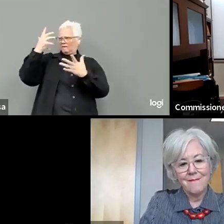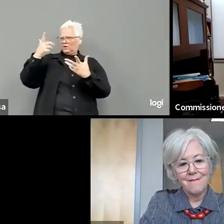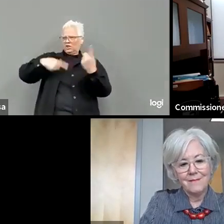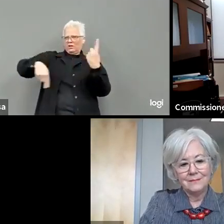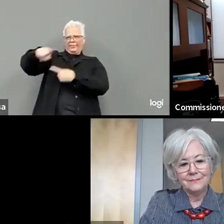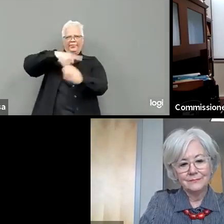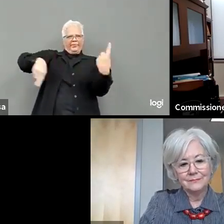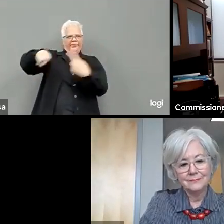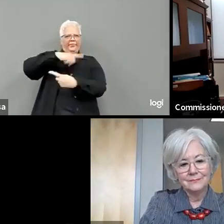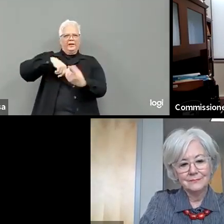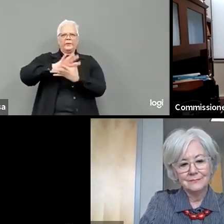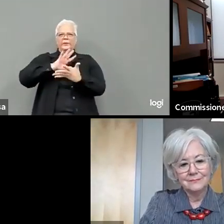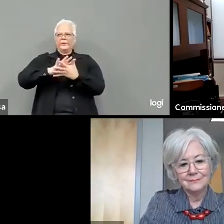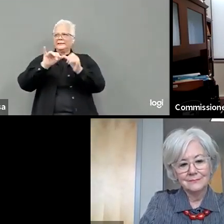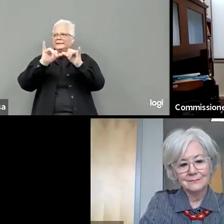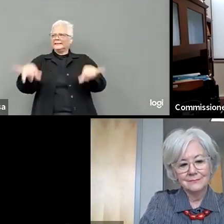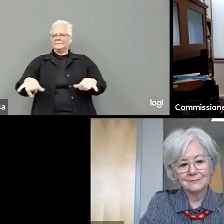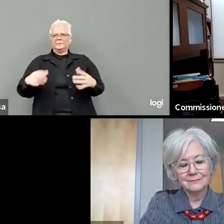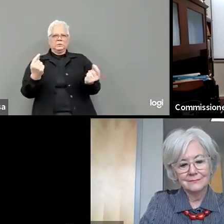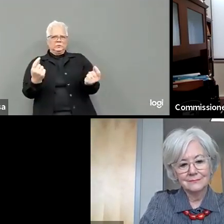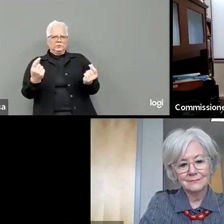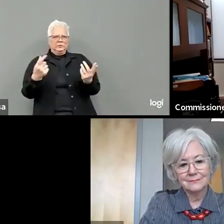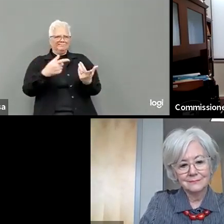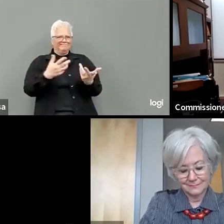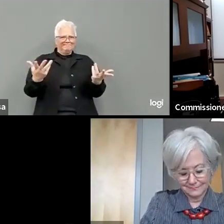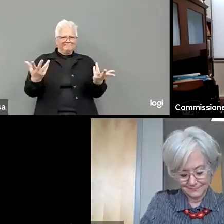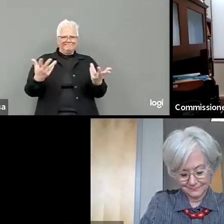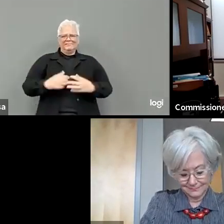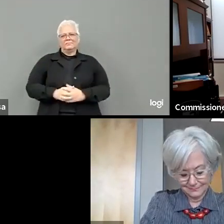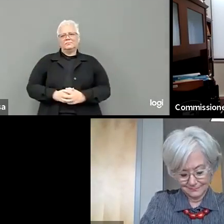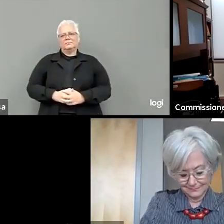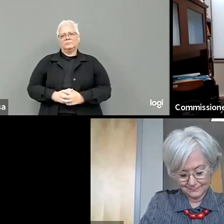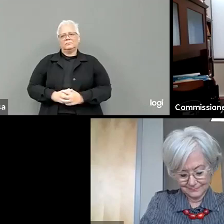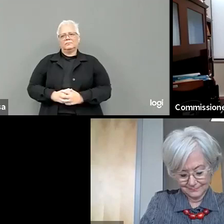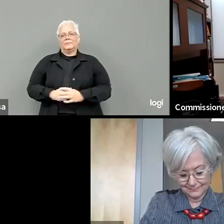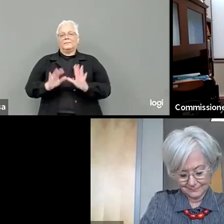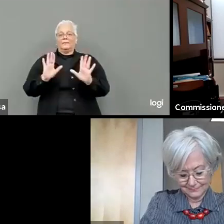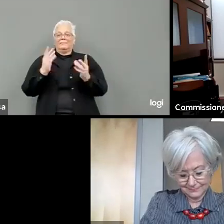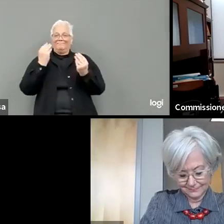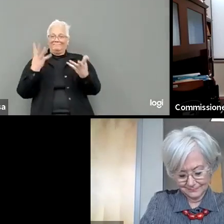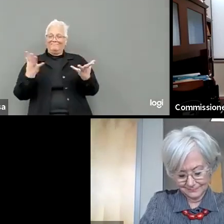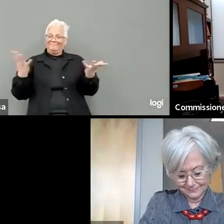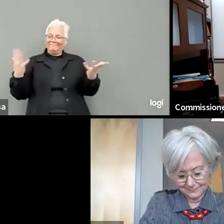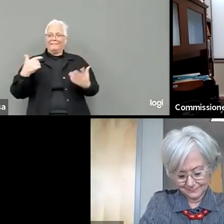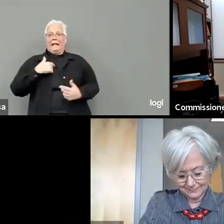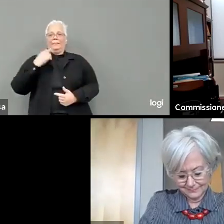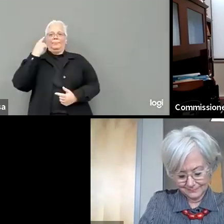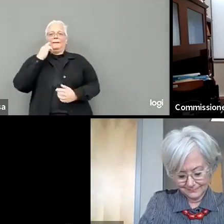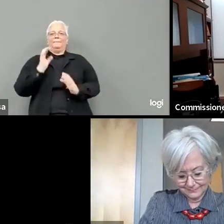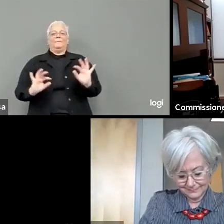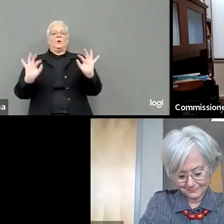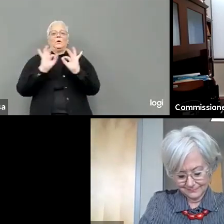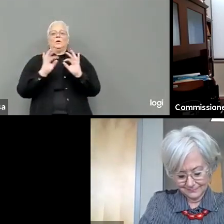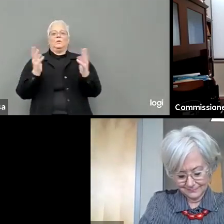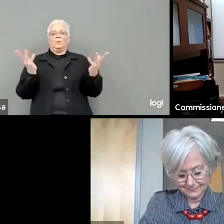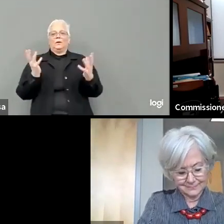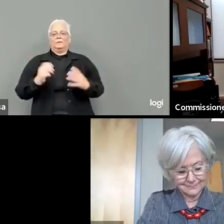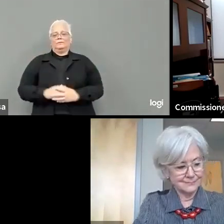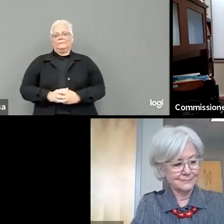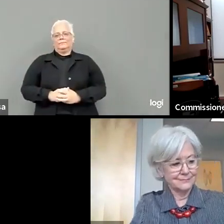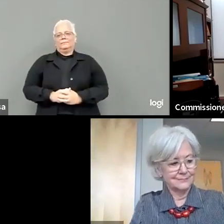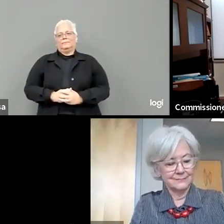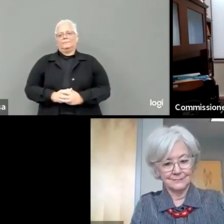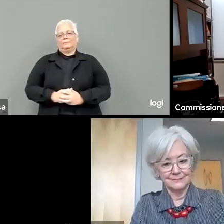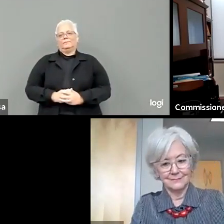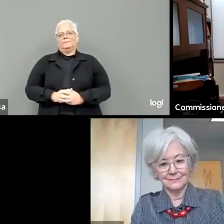Well, you know, I think one of the things that's important to acknowledge is that the challenge